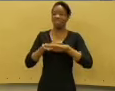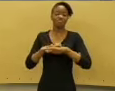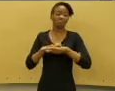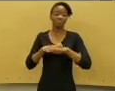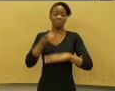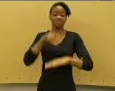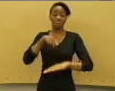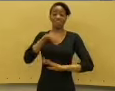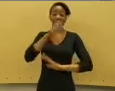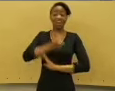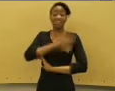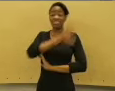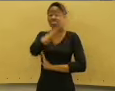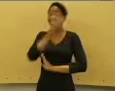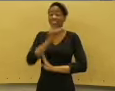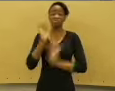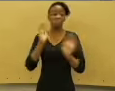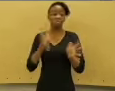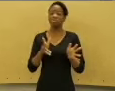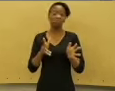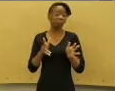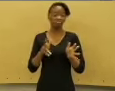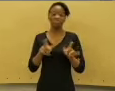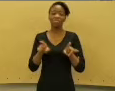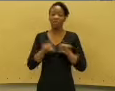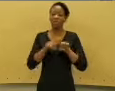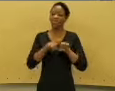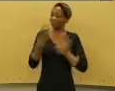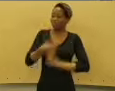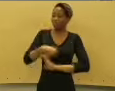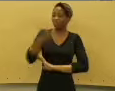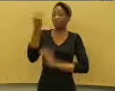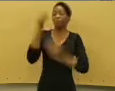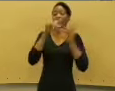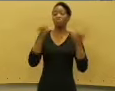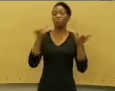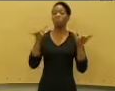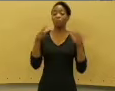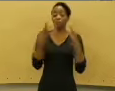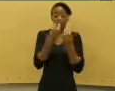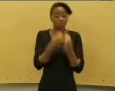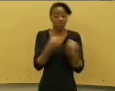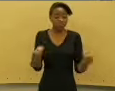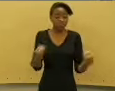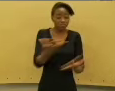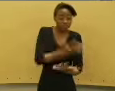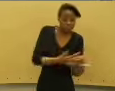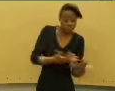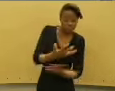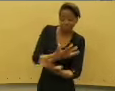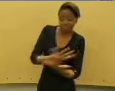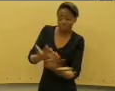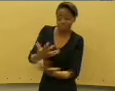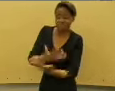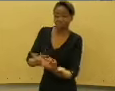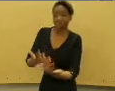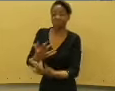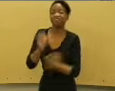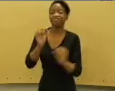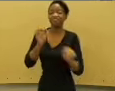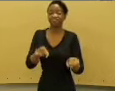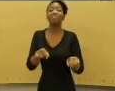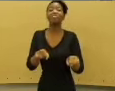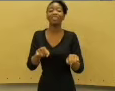as adults. So when you're talking about having conversations with children and having conversations